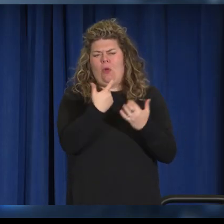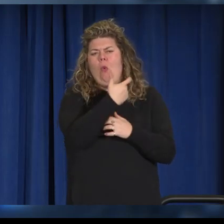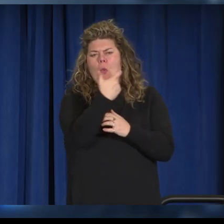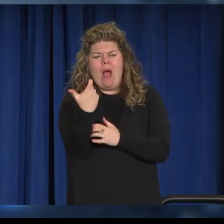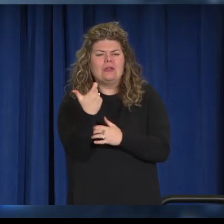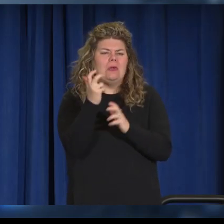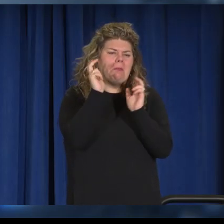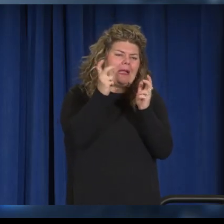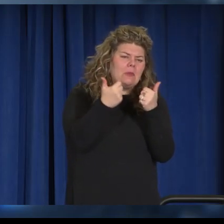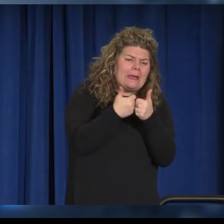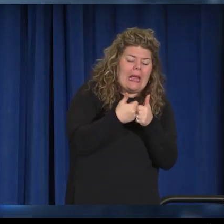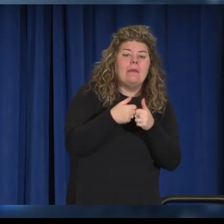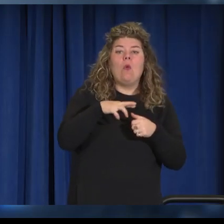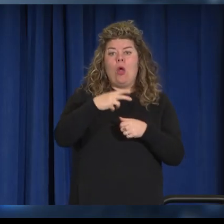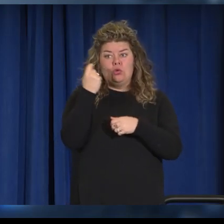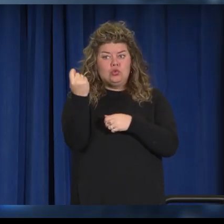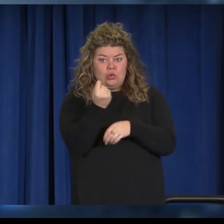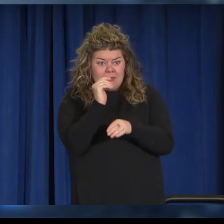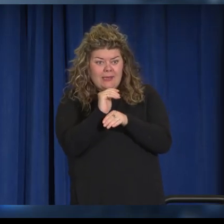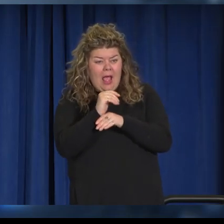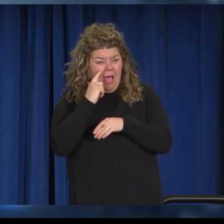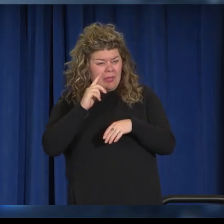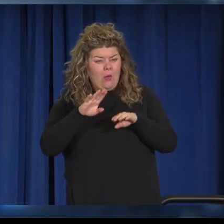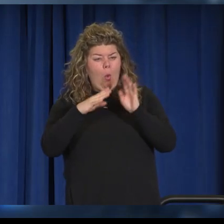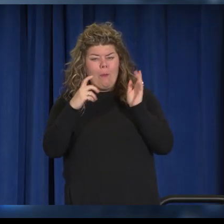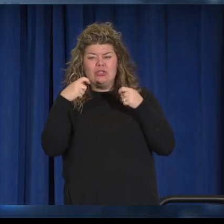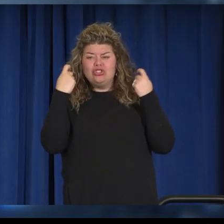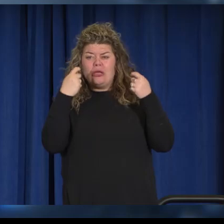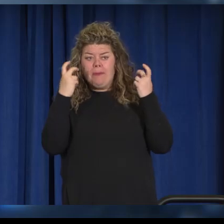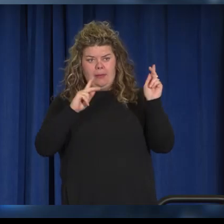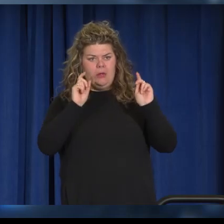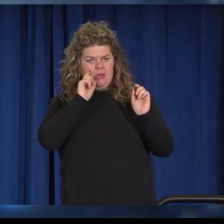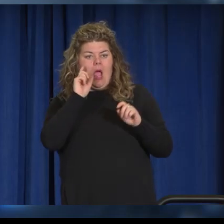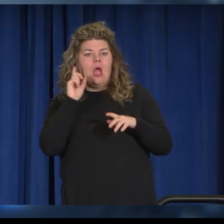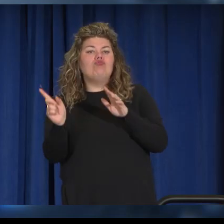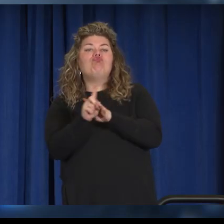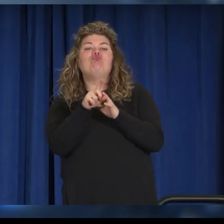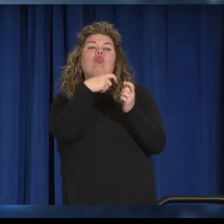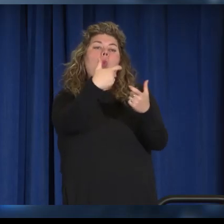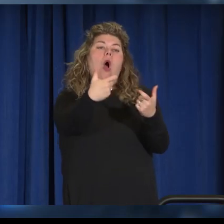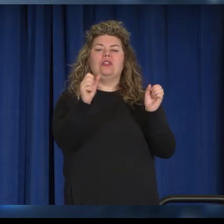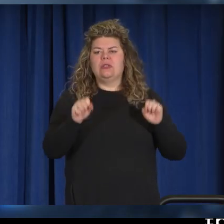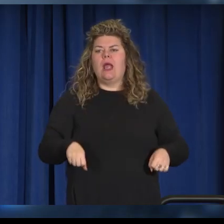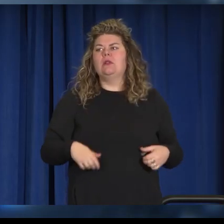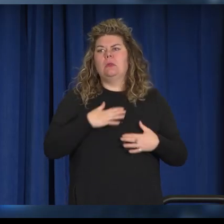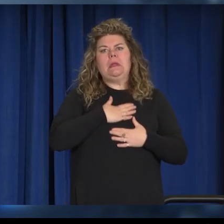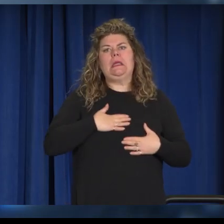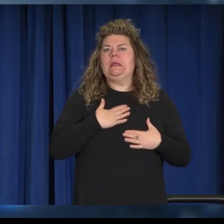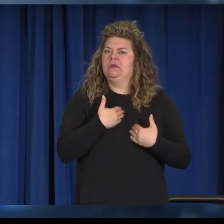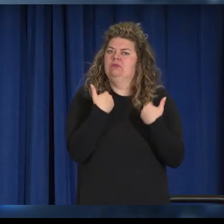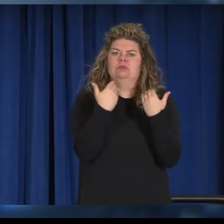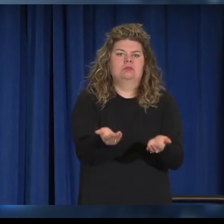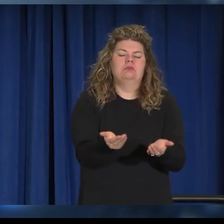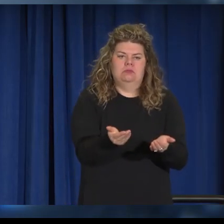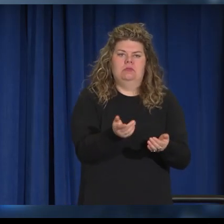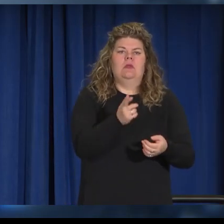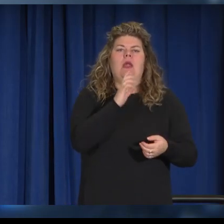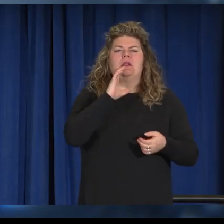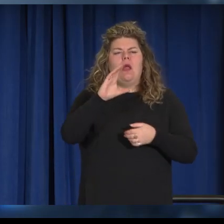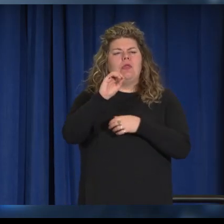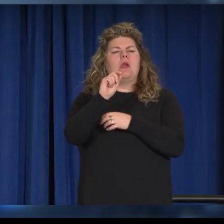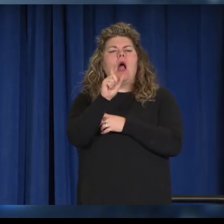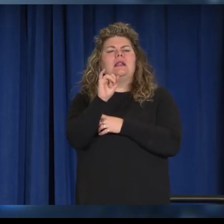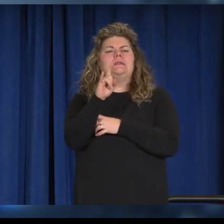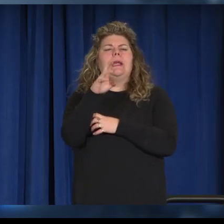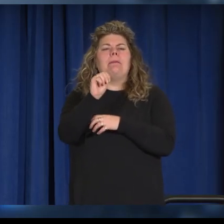or on Tuesday nights, I think you guys have an open gym people can come and watch. Please get out there and watch. They're at the Coliseum